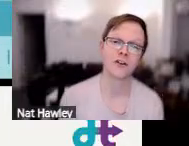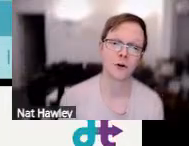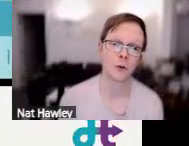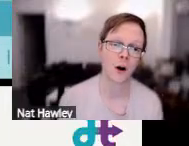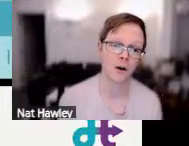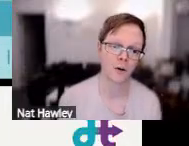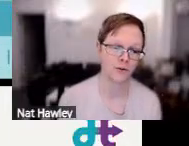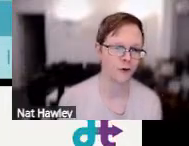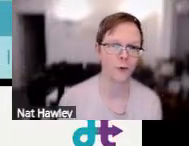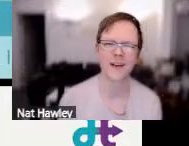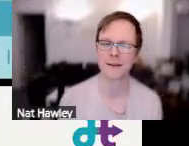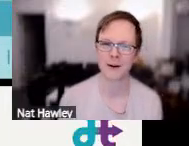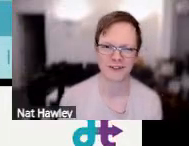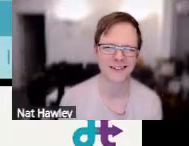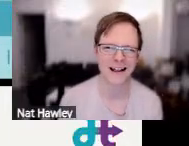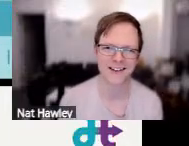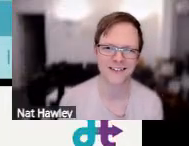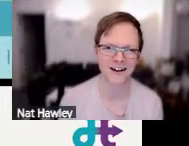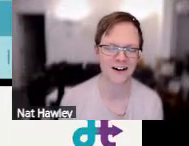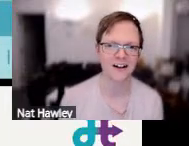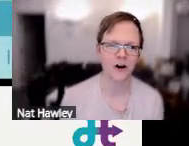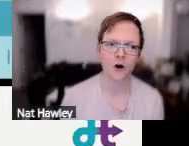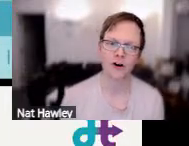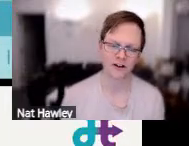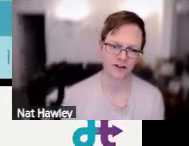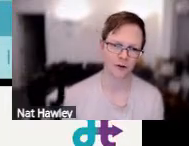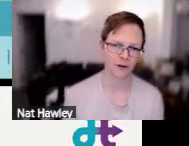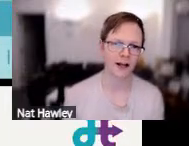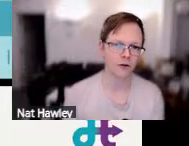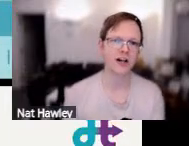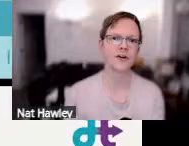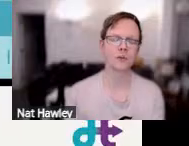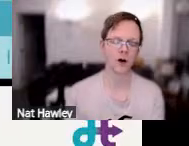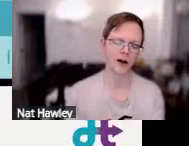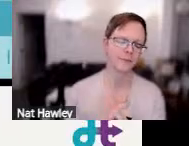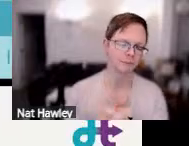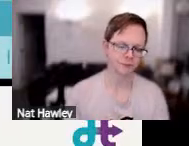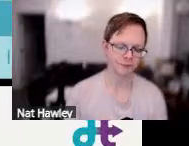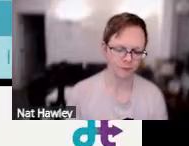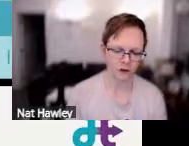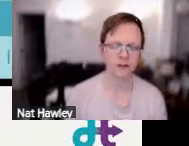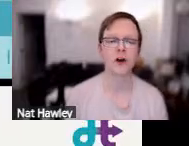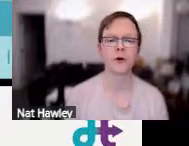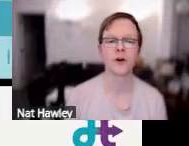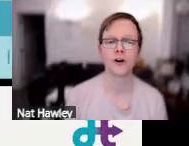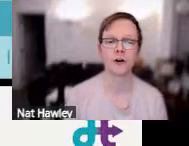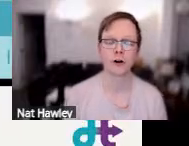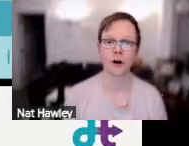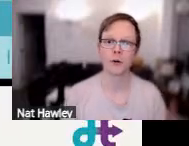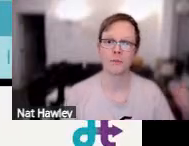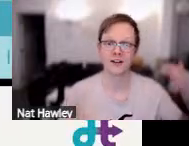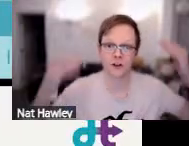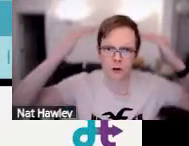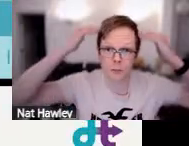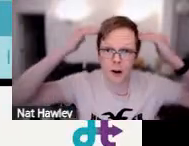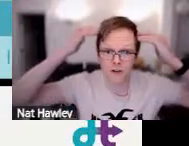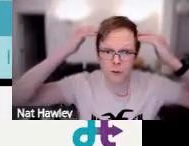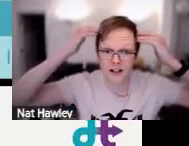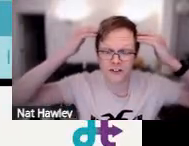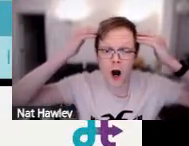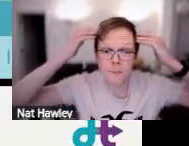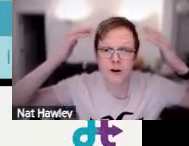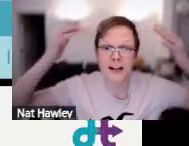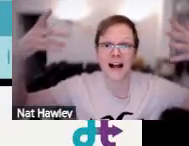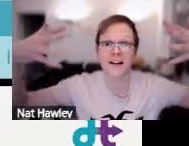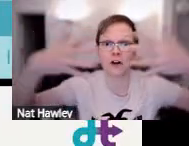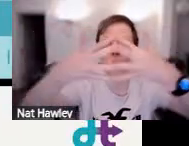this to oppose talking about dyslexia on its own, and I'll tell you why. So neuro means neural